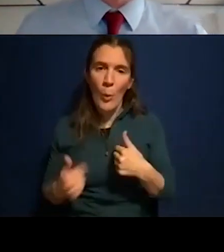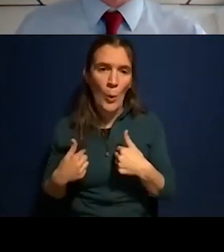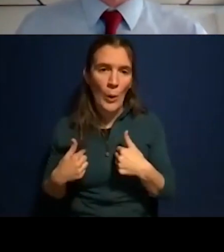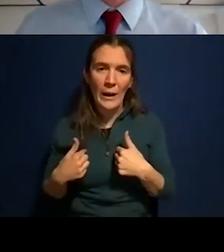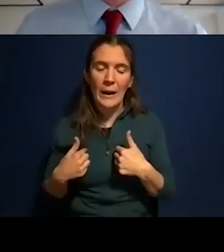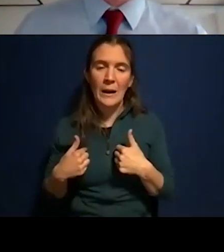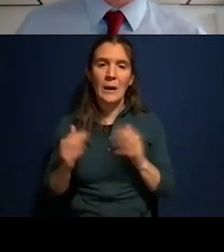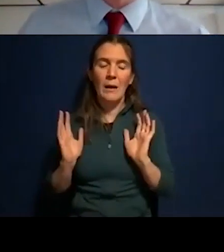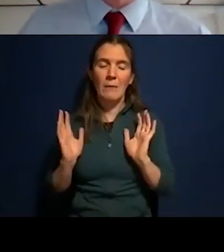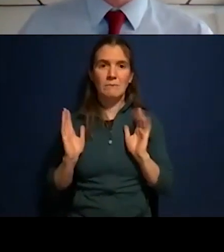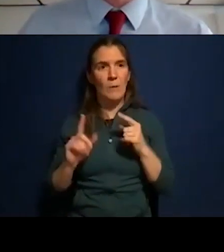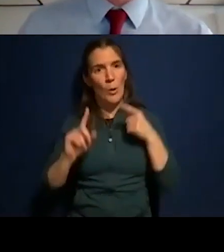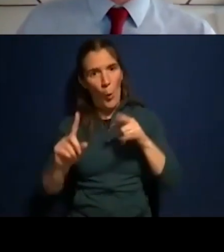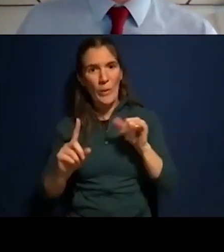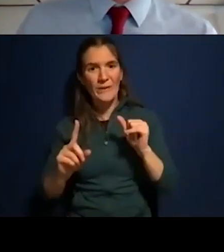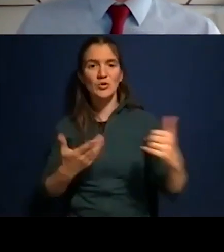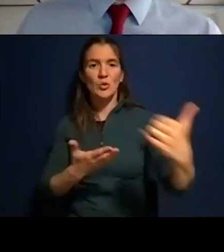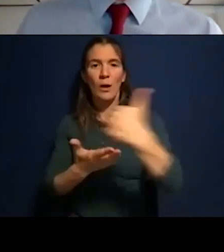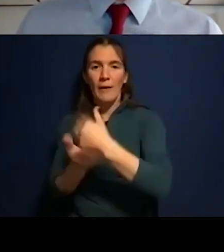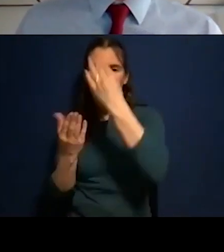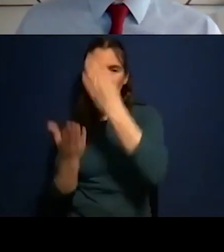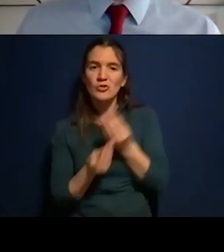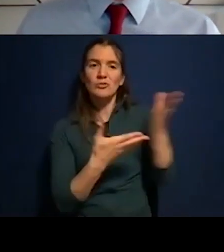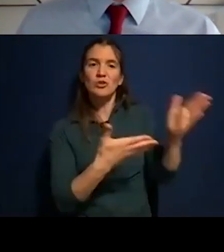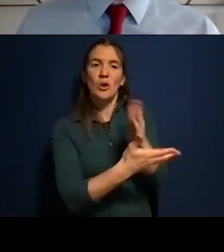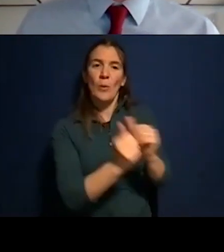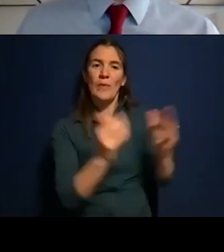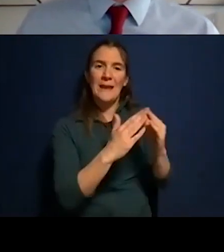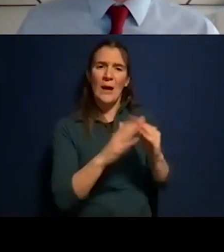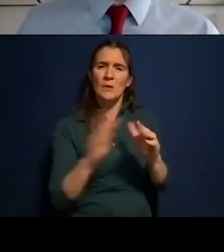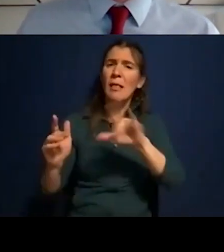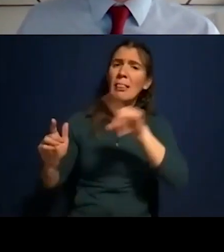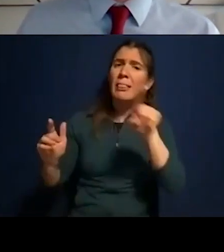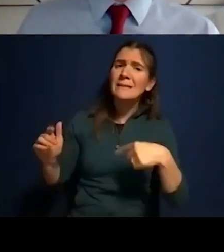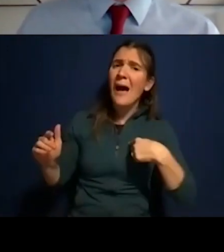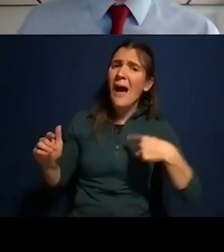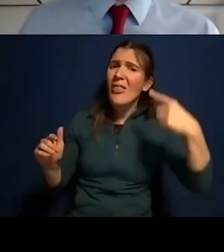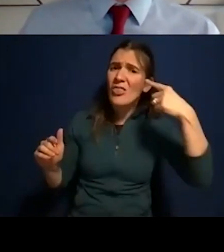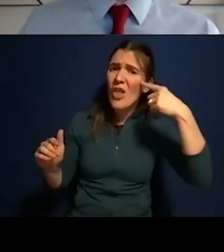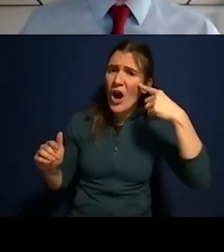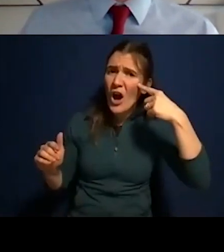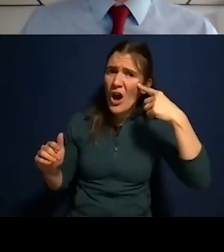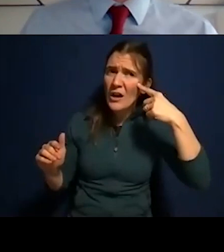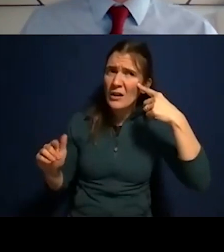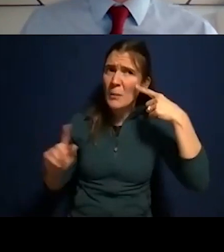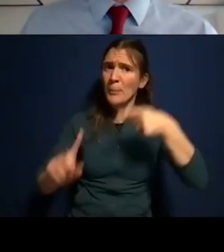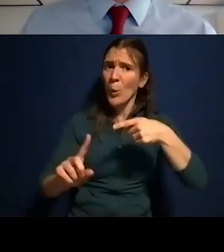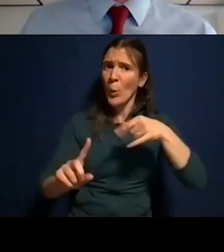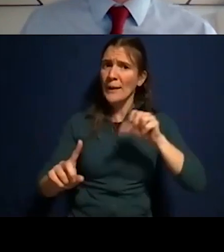the heart of what I'm trying to get at. No, I thought it was more of, is this